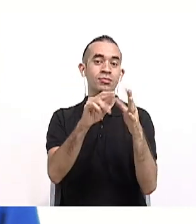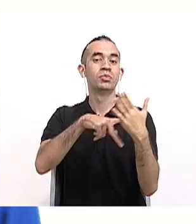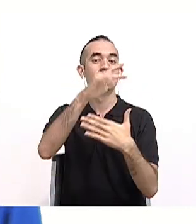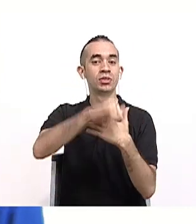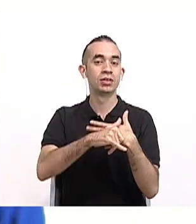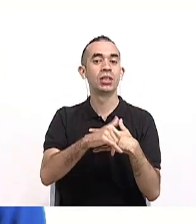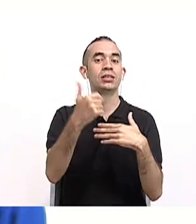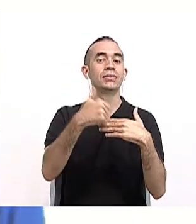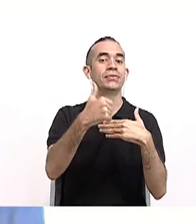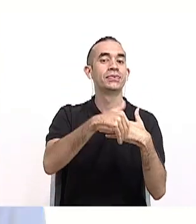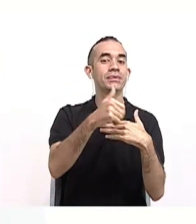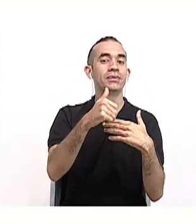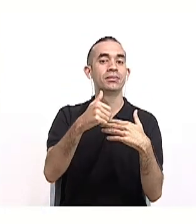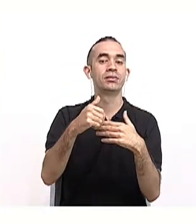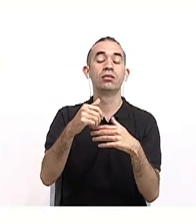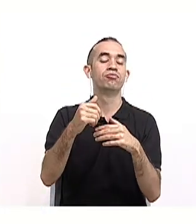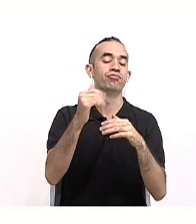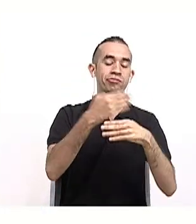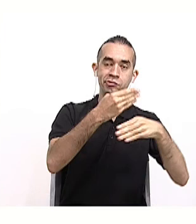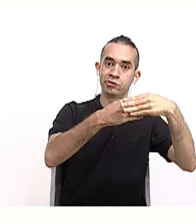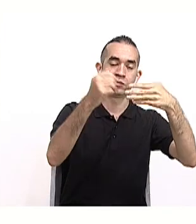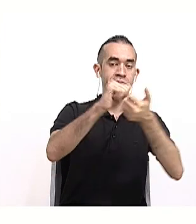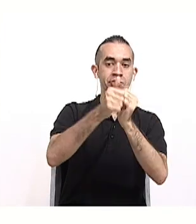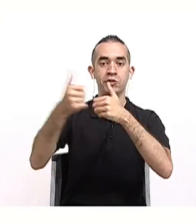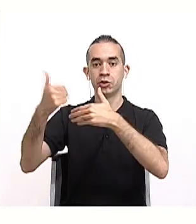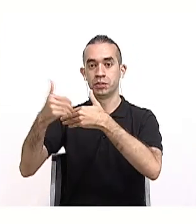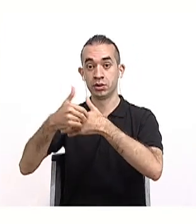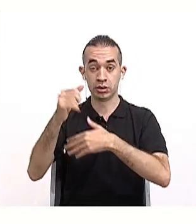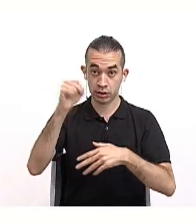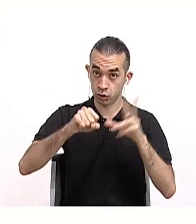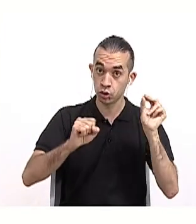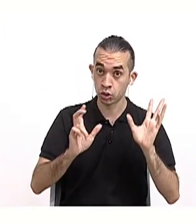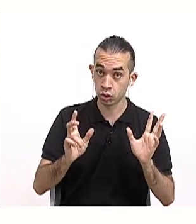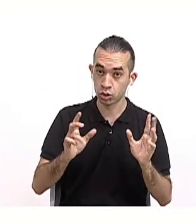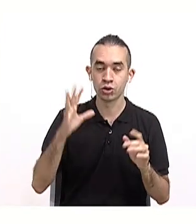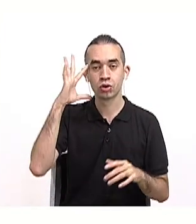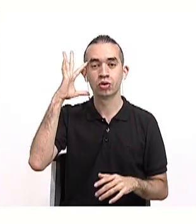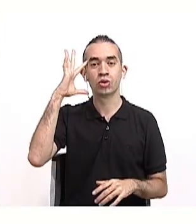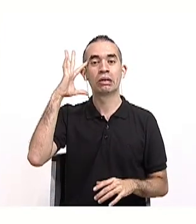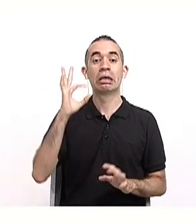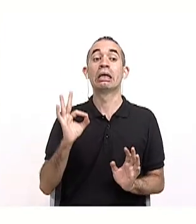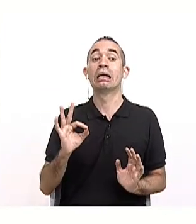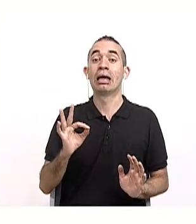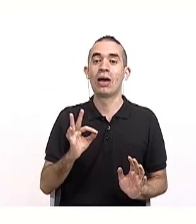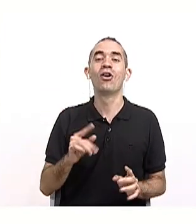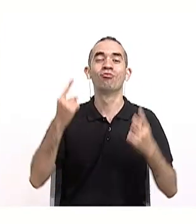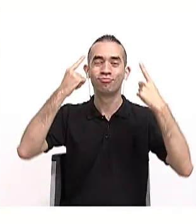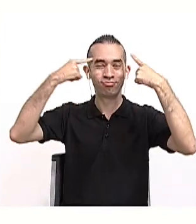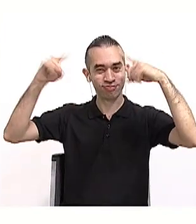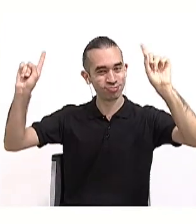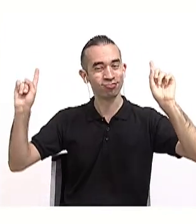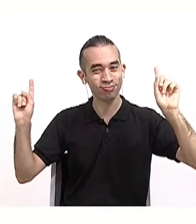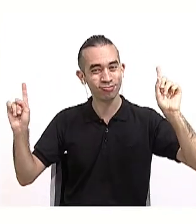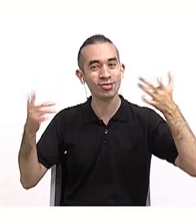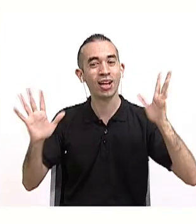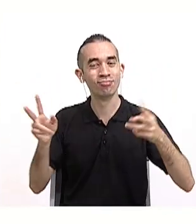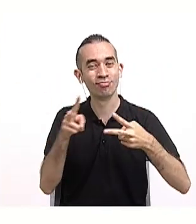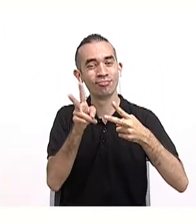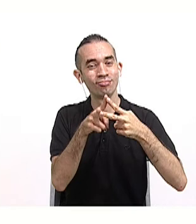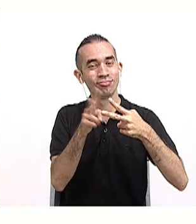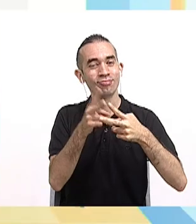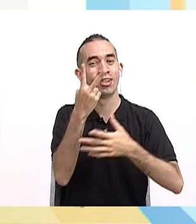bread. Yes or no? I think this is achieved, right? We have achieved that,